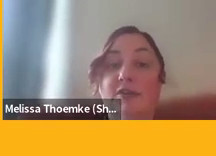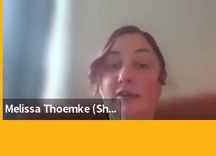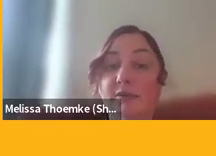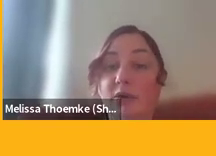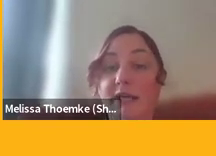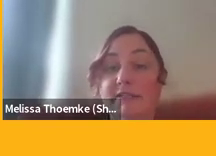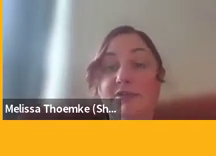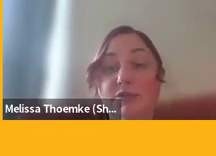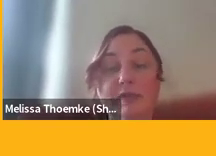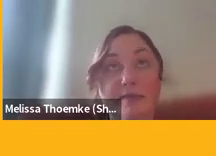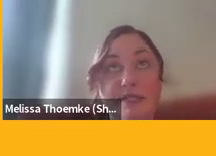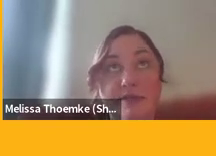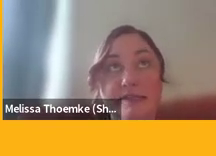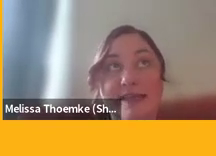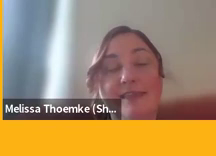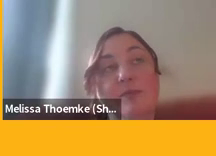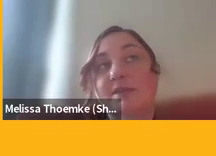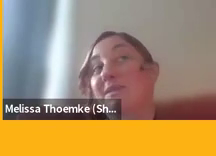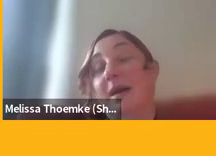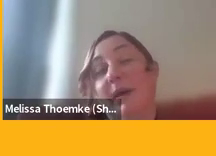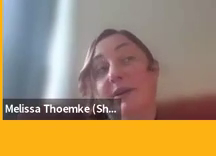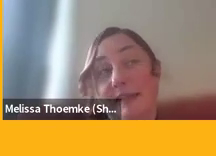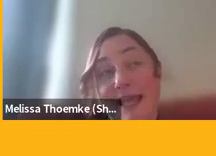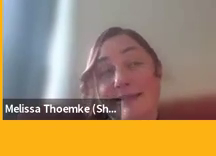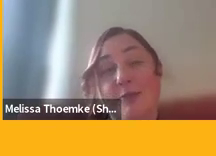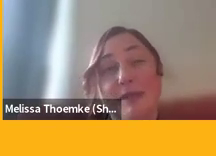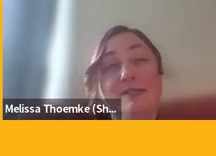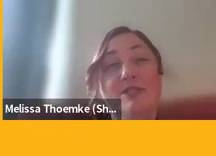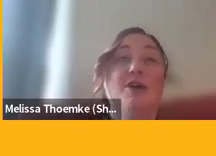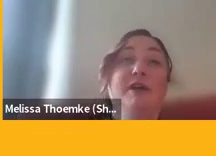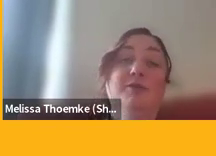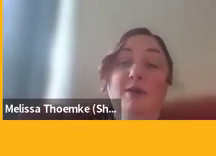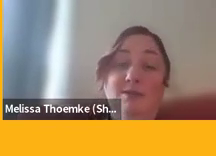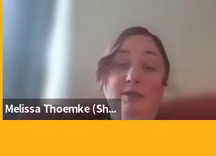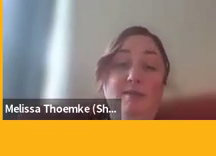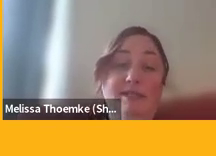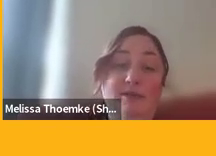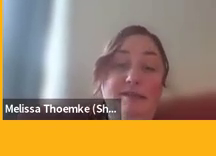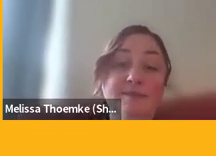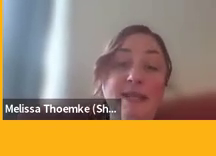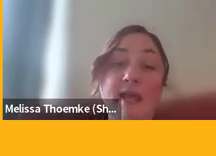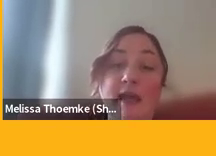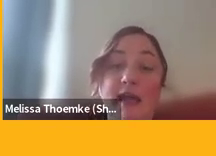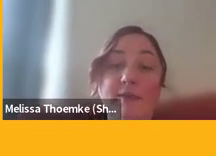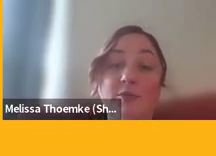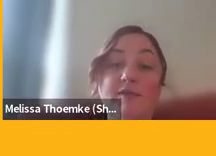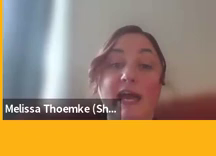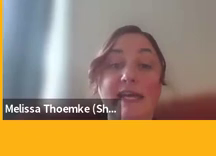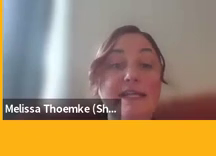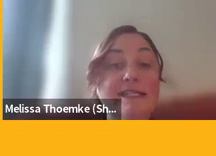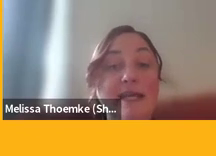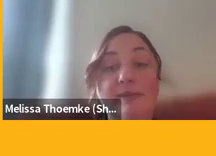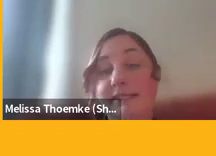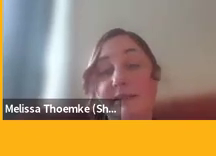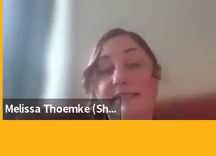had 30 requests for toolkit materials. I think we can do a lot better than that. So please reach out and request toolkit materials. We've